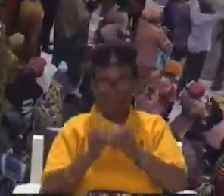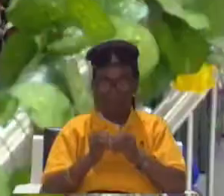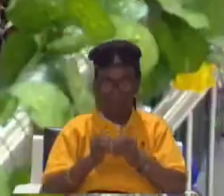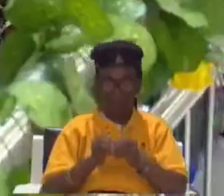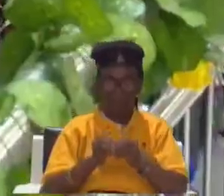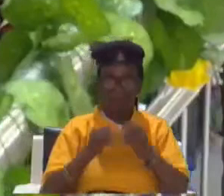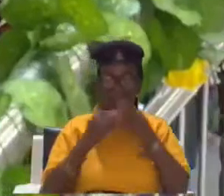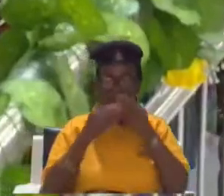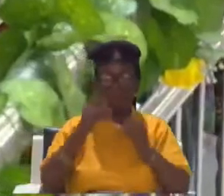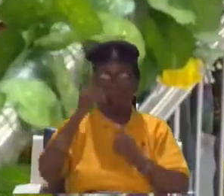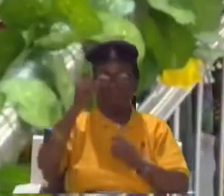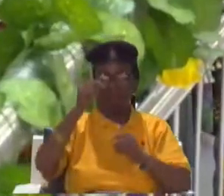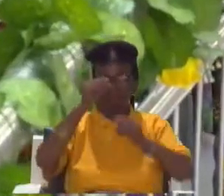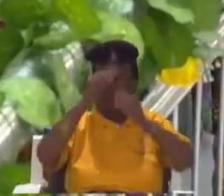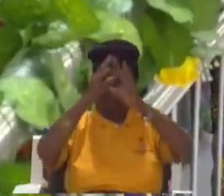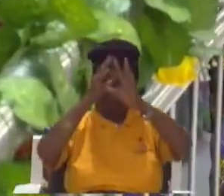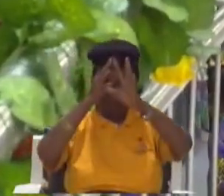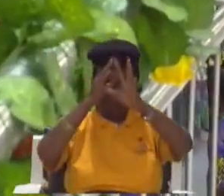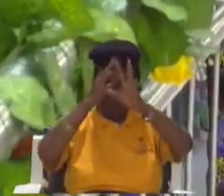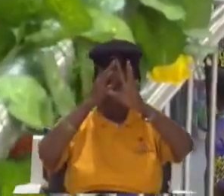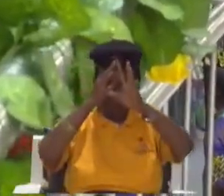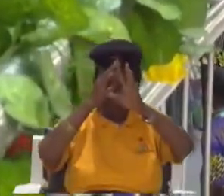Thank you, Father. Bye bye, Shu.